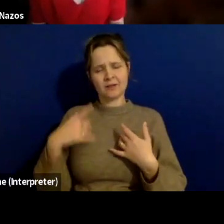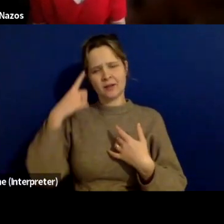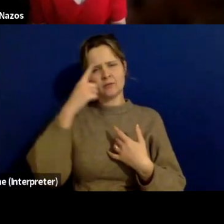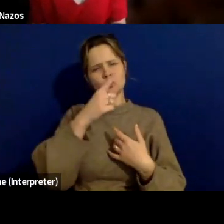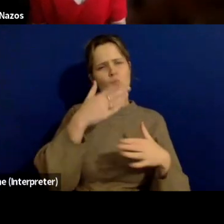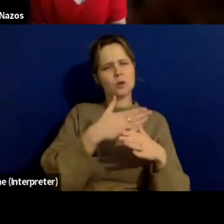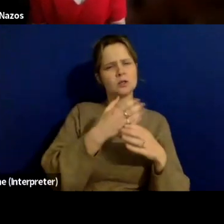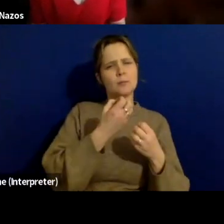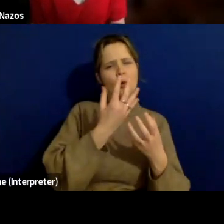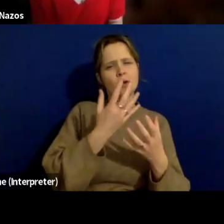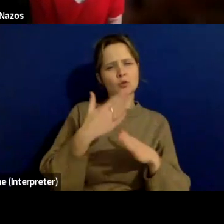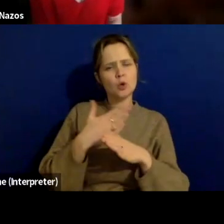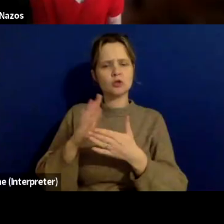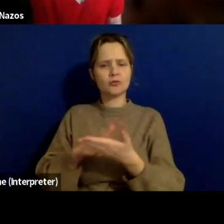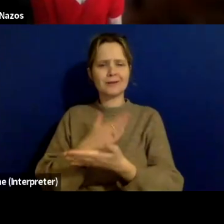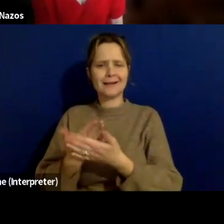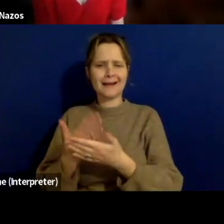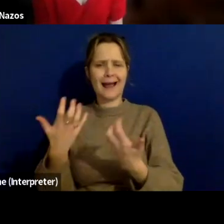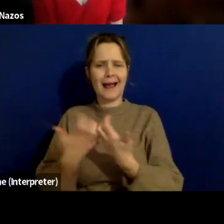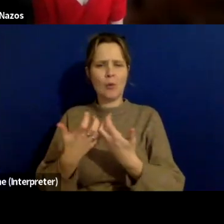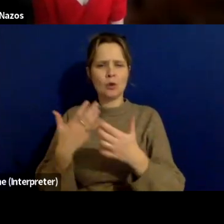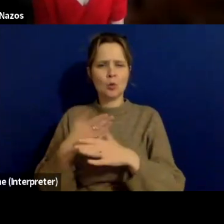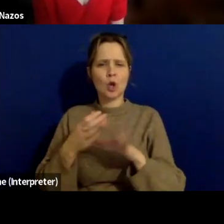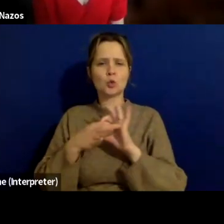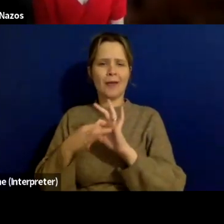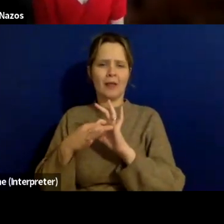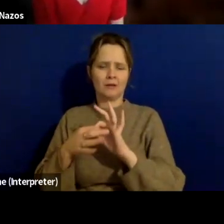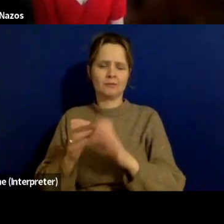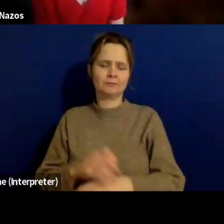work together on the final version.